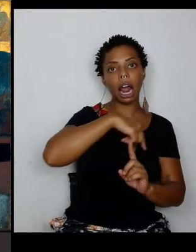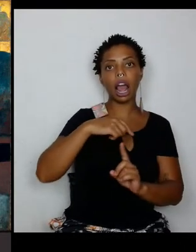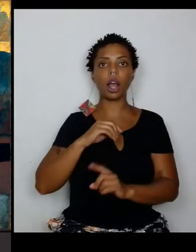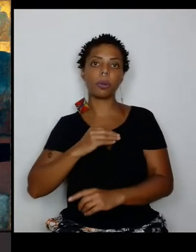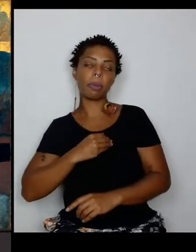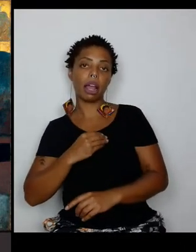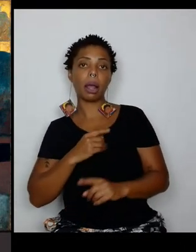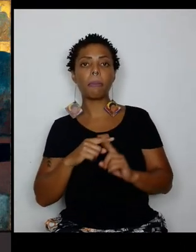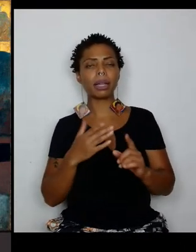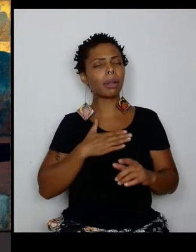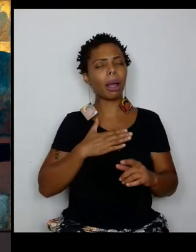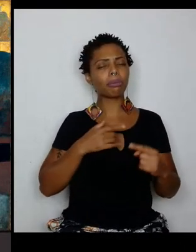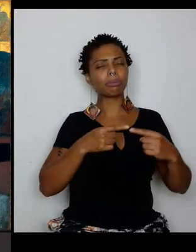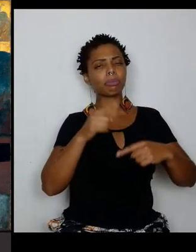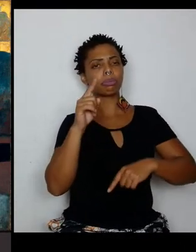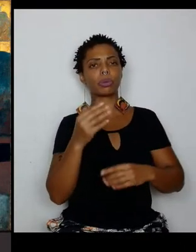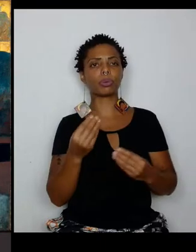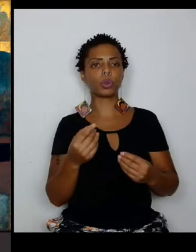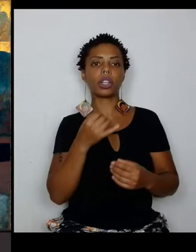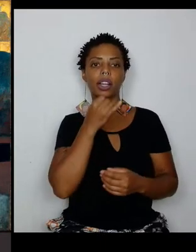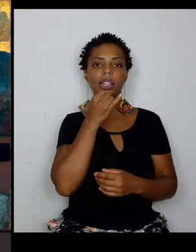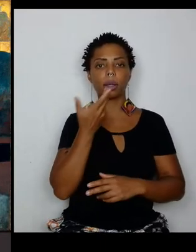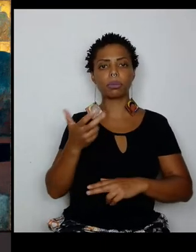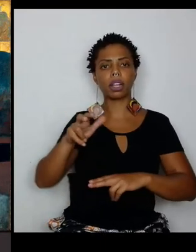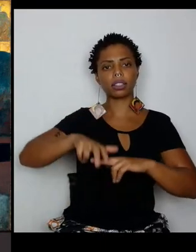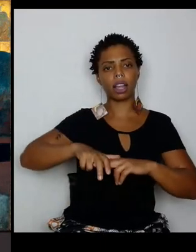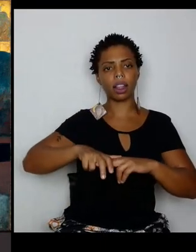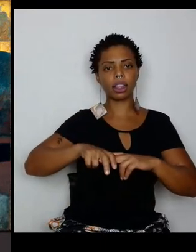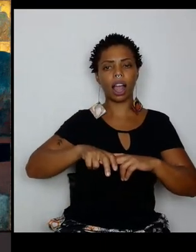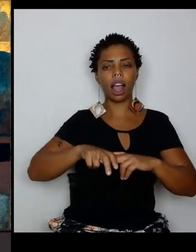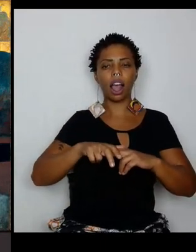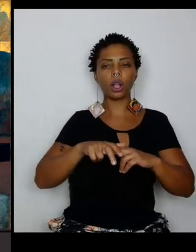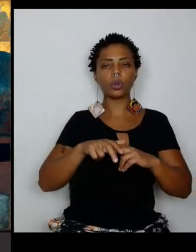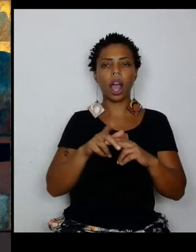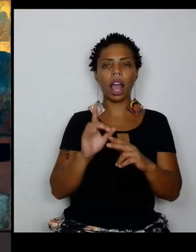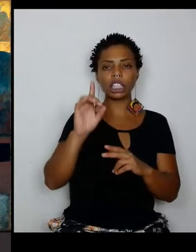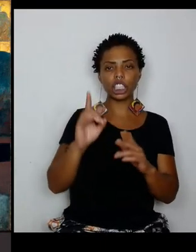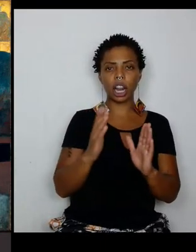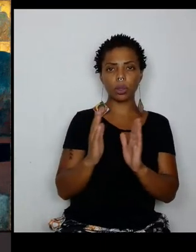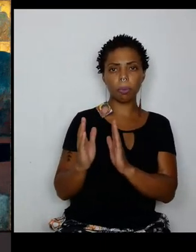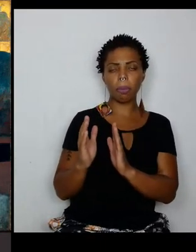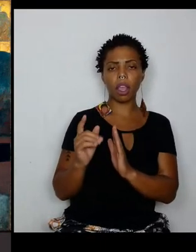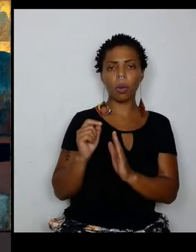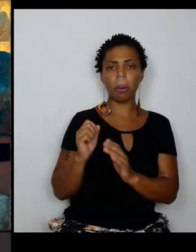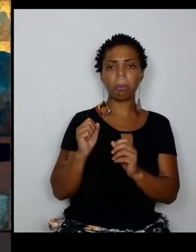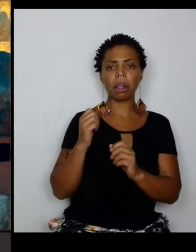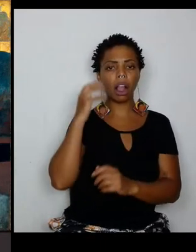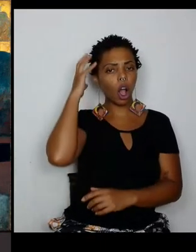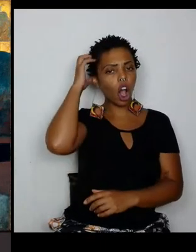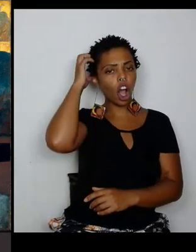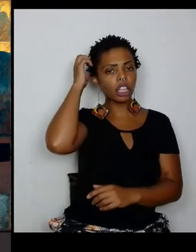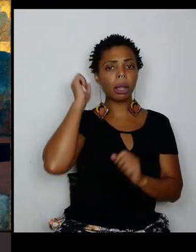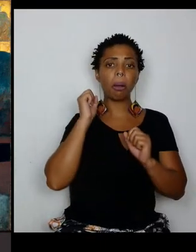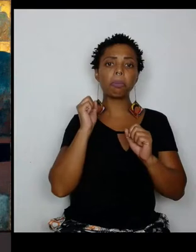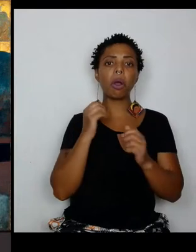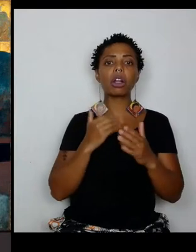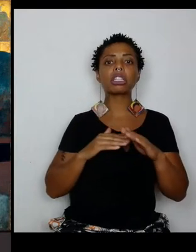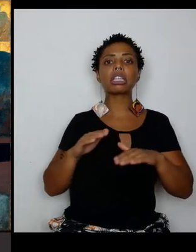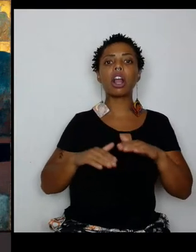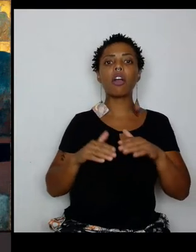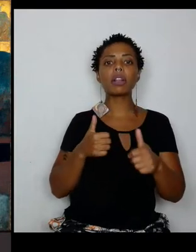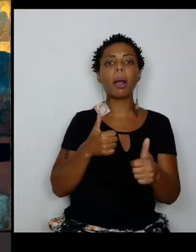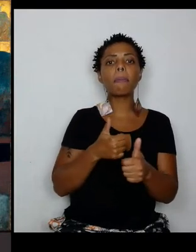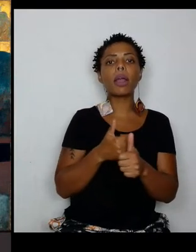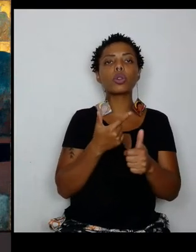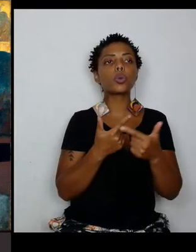figure at middle right the one scratching her head could be inches or feet from the standing figure in the center gorgang described her as quote not in